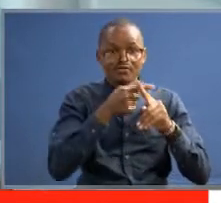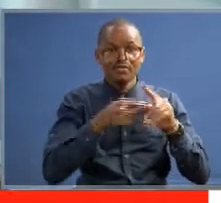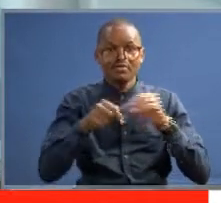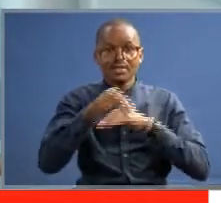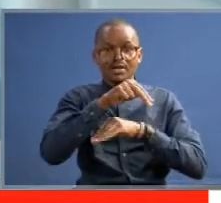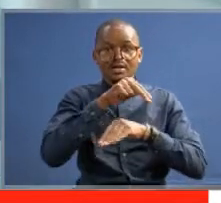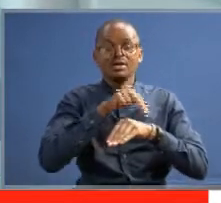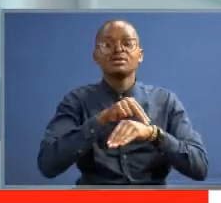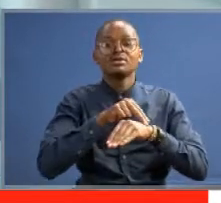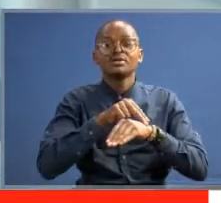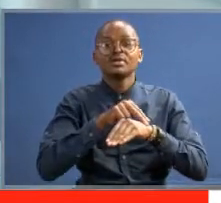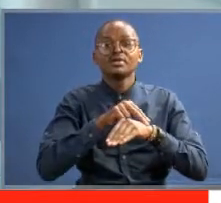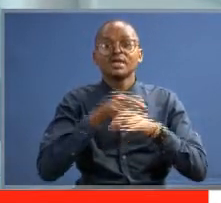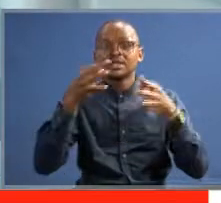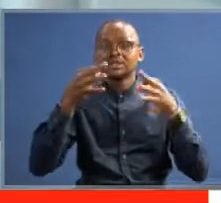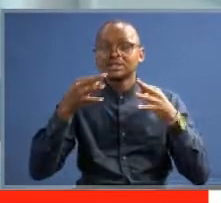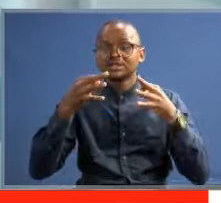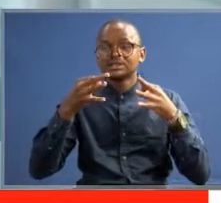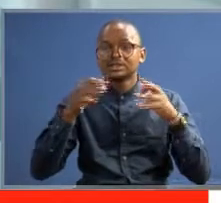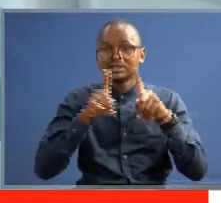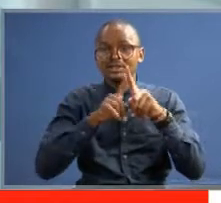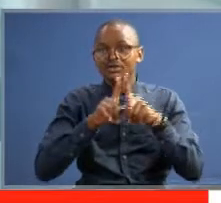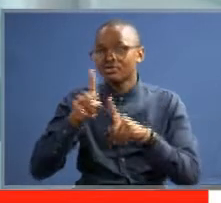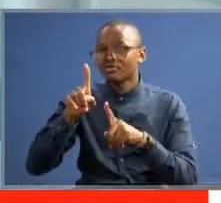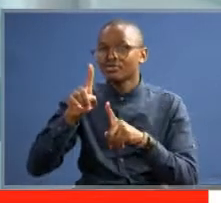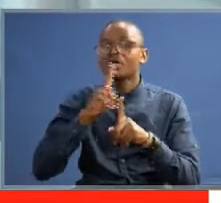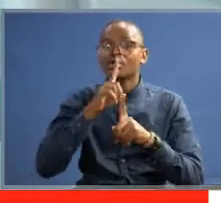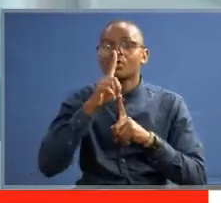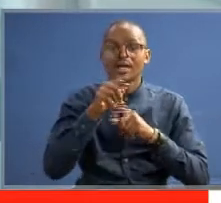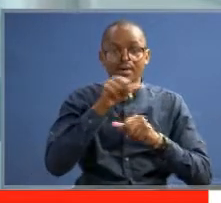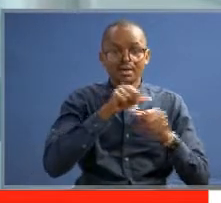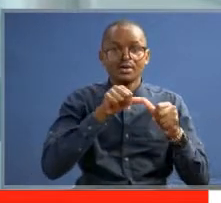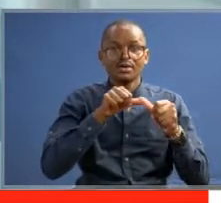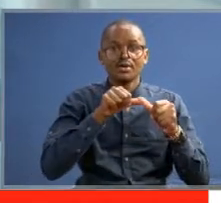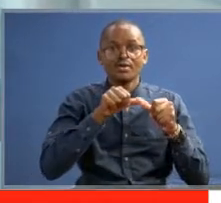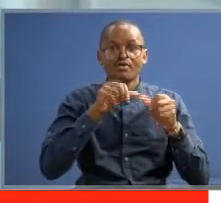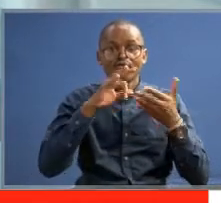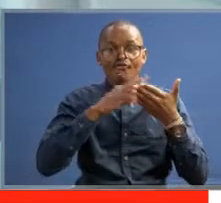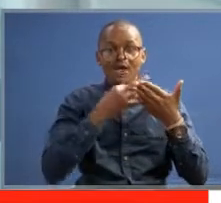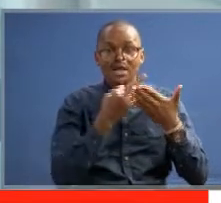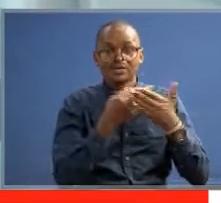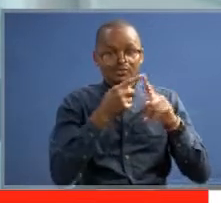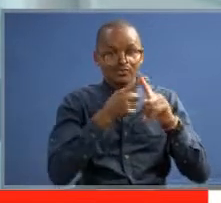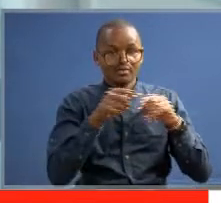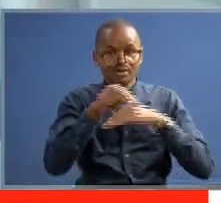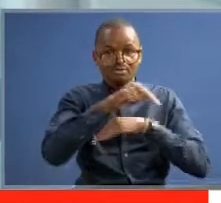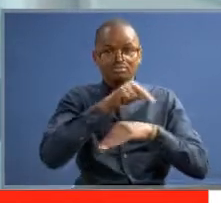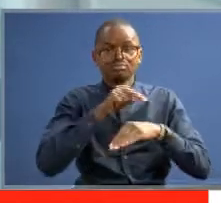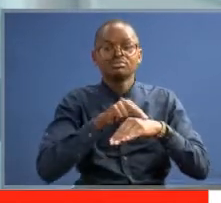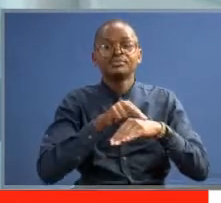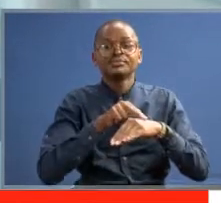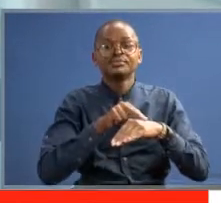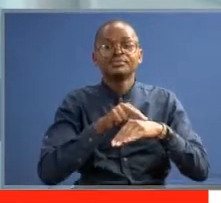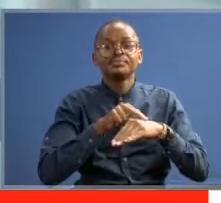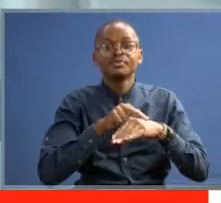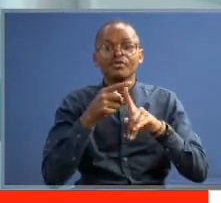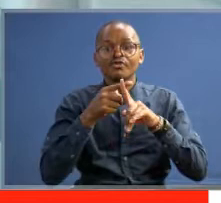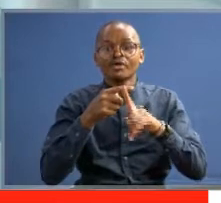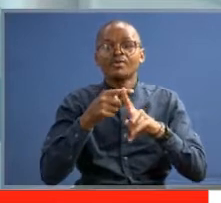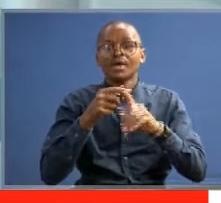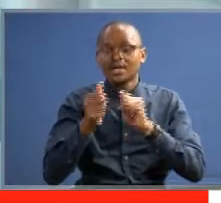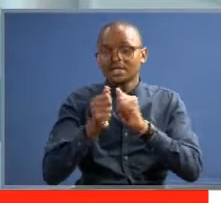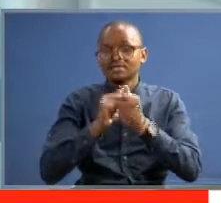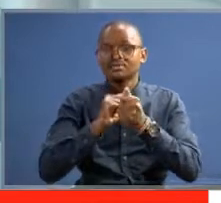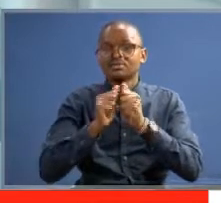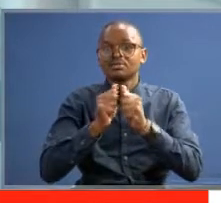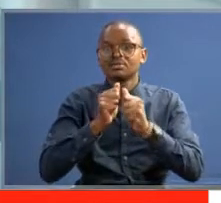treasury, and even though now we are talking about funds, from the national from the national